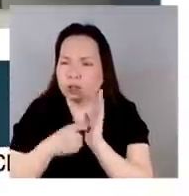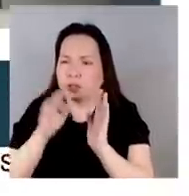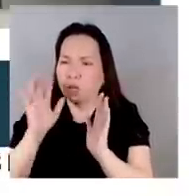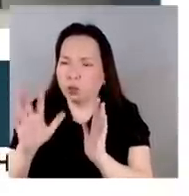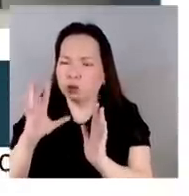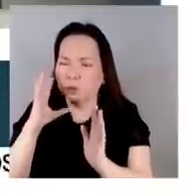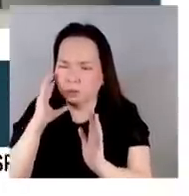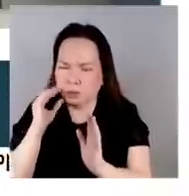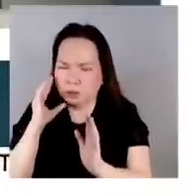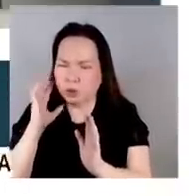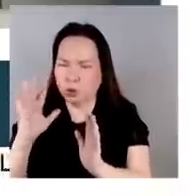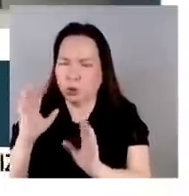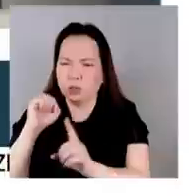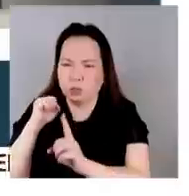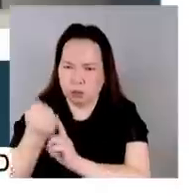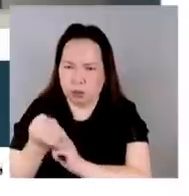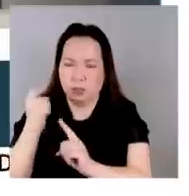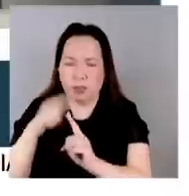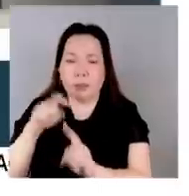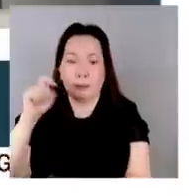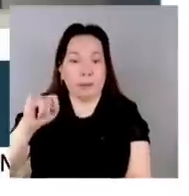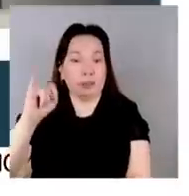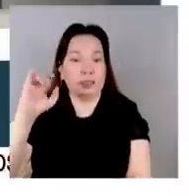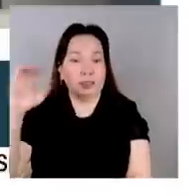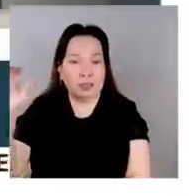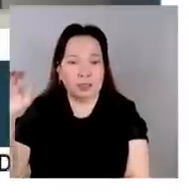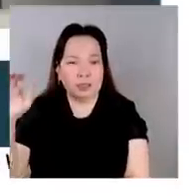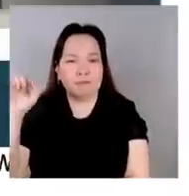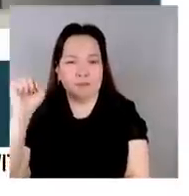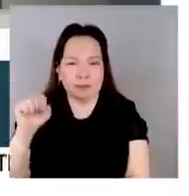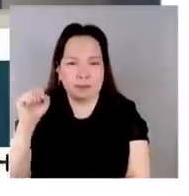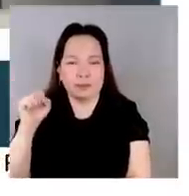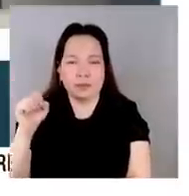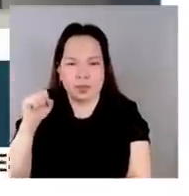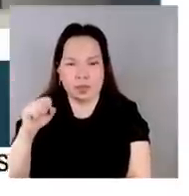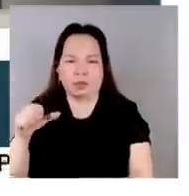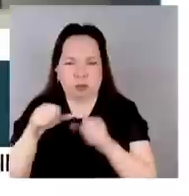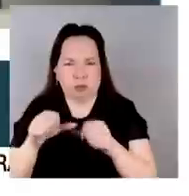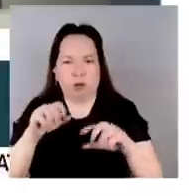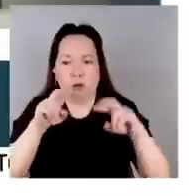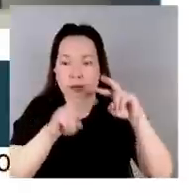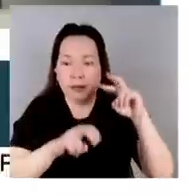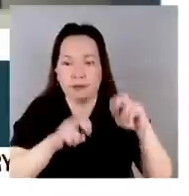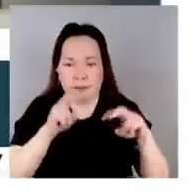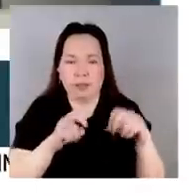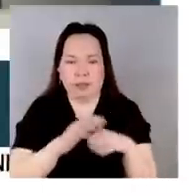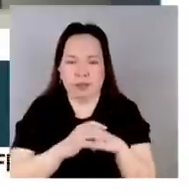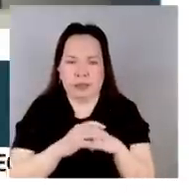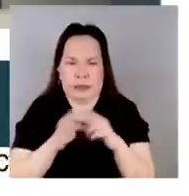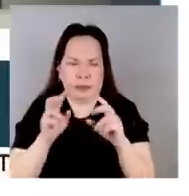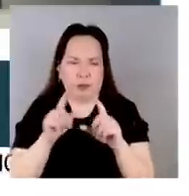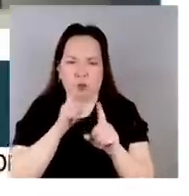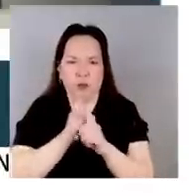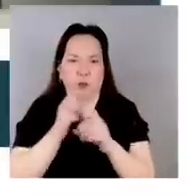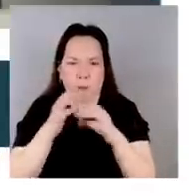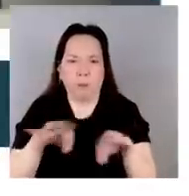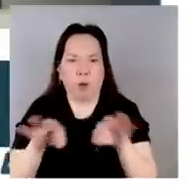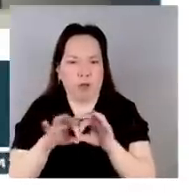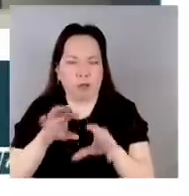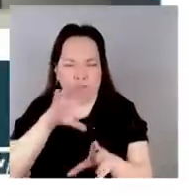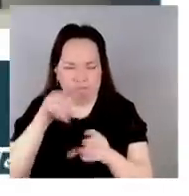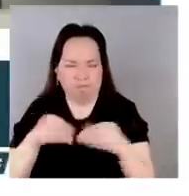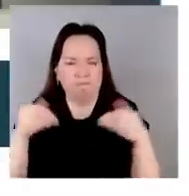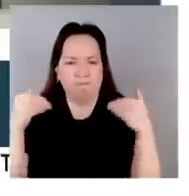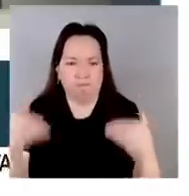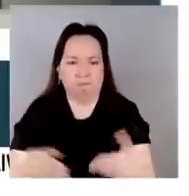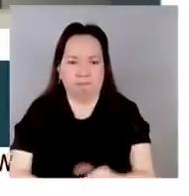to them. And so I think the International Criminal Court investigation is certainly a very important part of that. And as